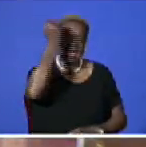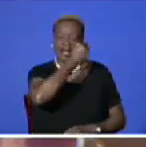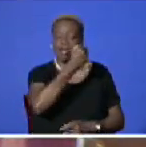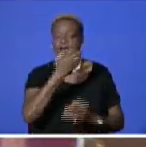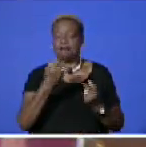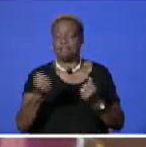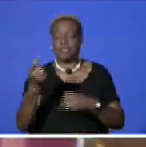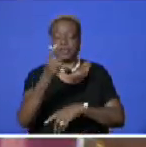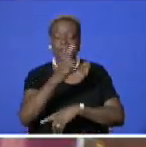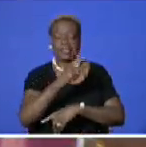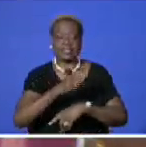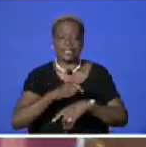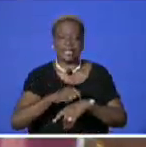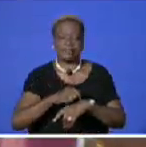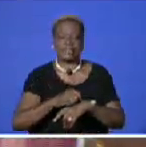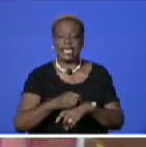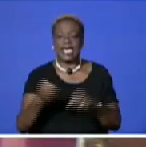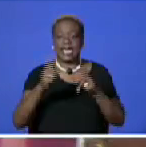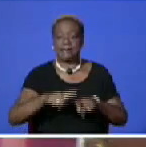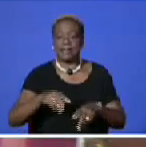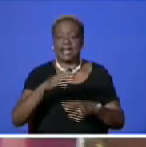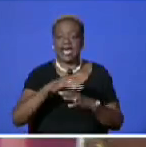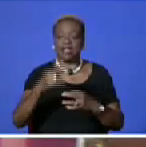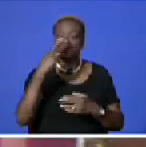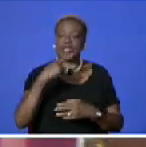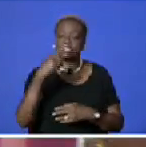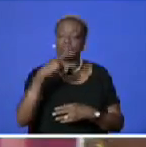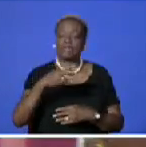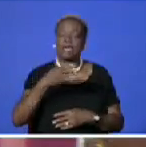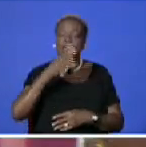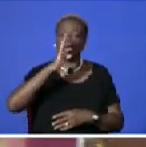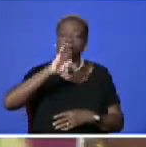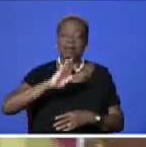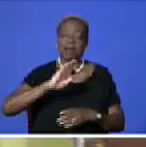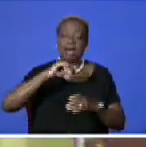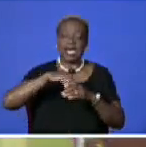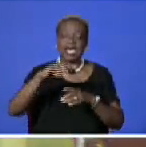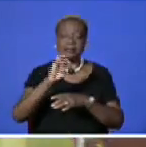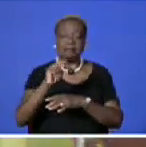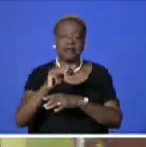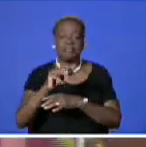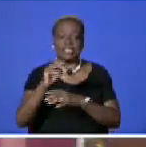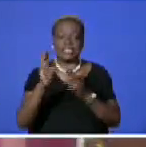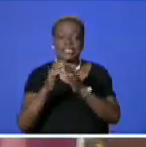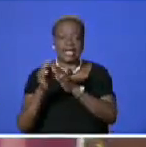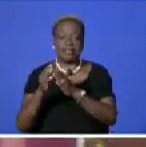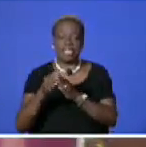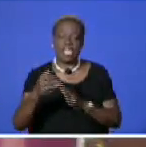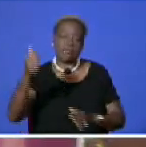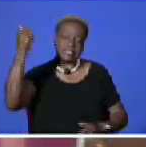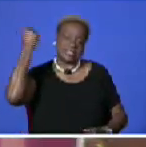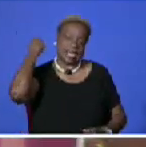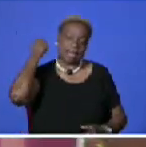incident unfolded at a restaurant and bar in Murphytown, where the victim was stabbed by a man he knows. The